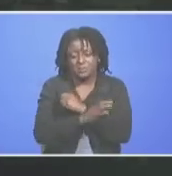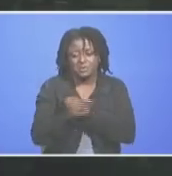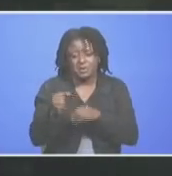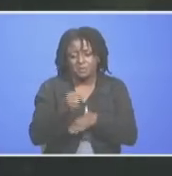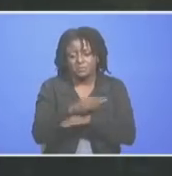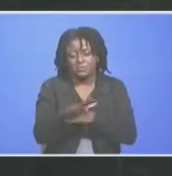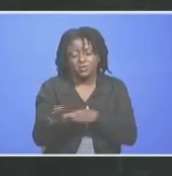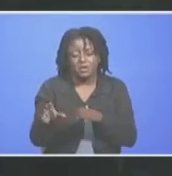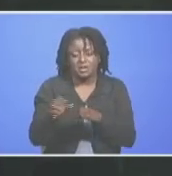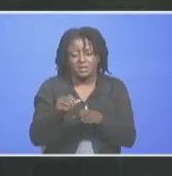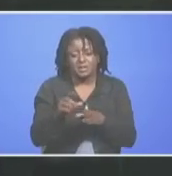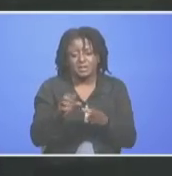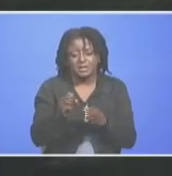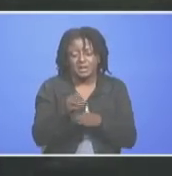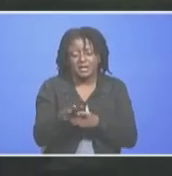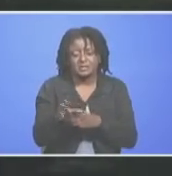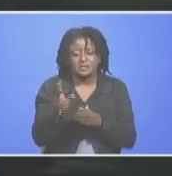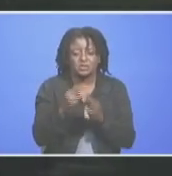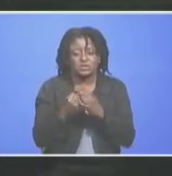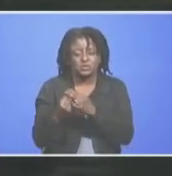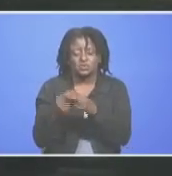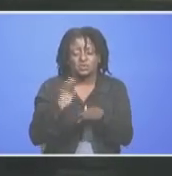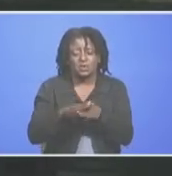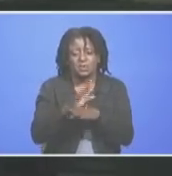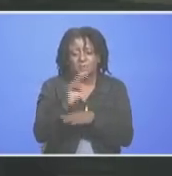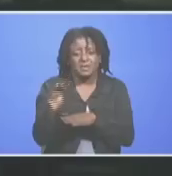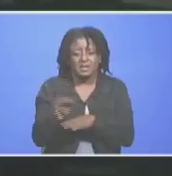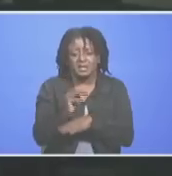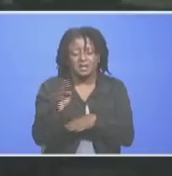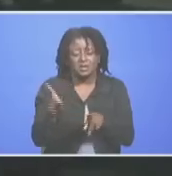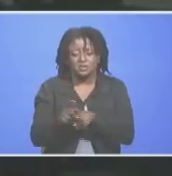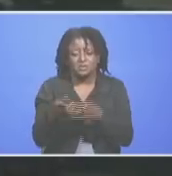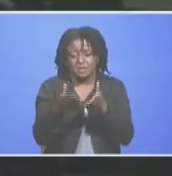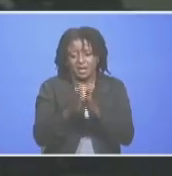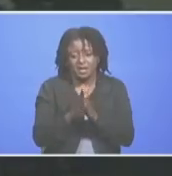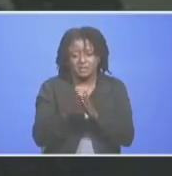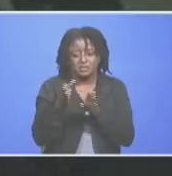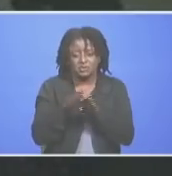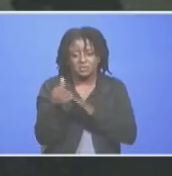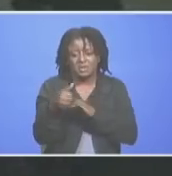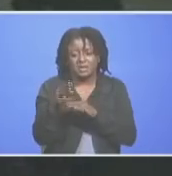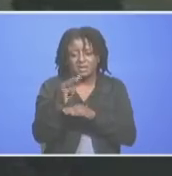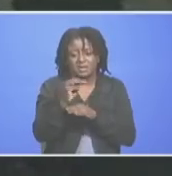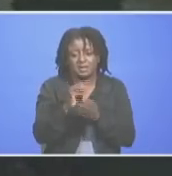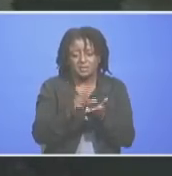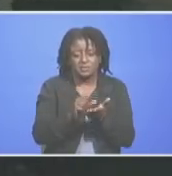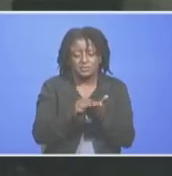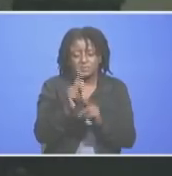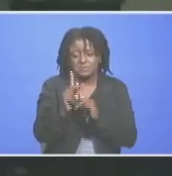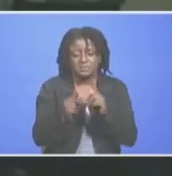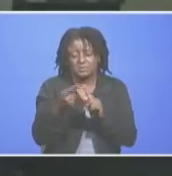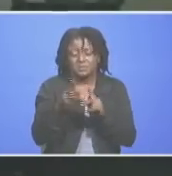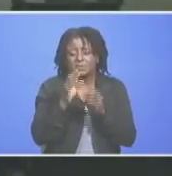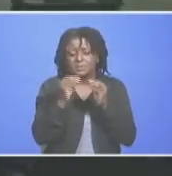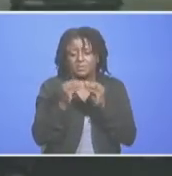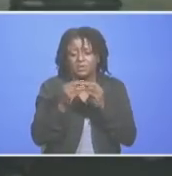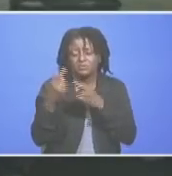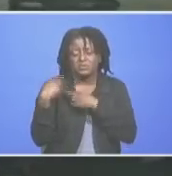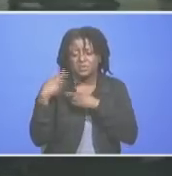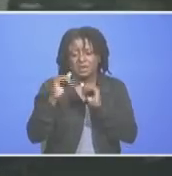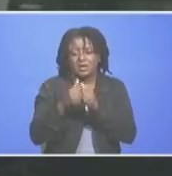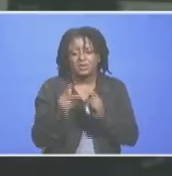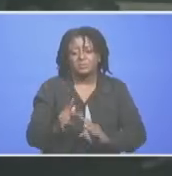on Monday. The Jamaican Prime Minister also implored the Jamaican media to be more responsible in how it promotes,